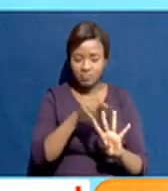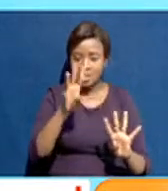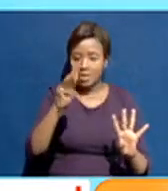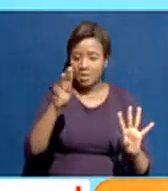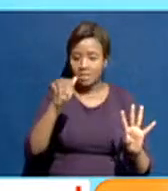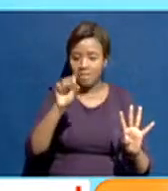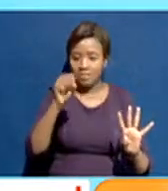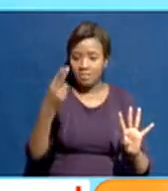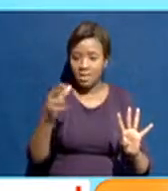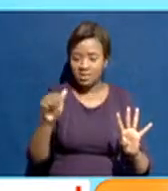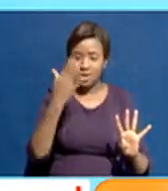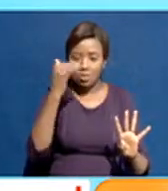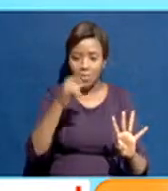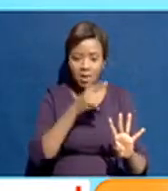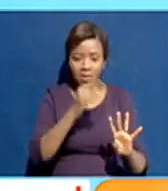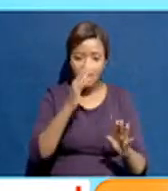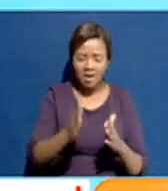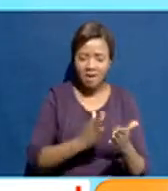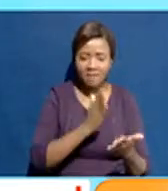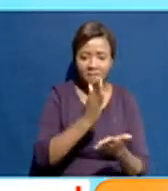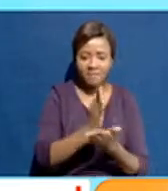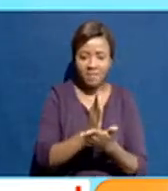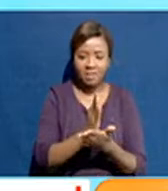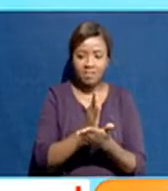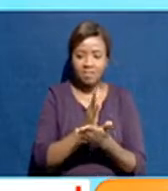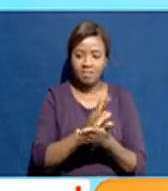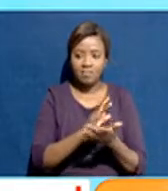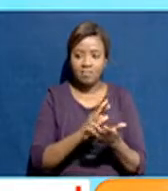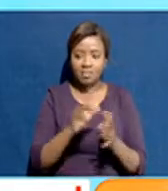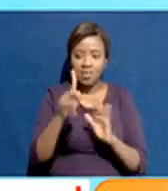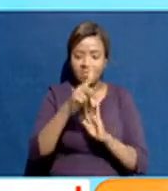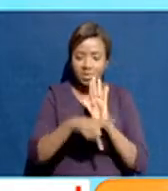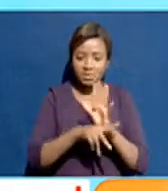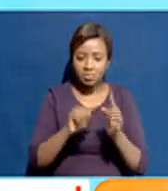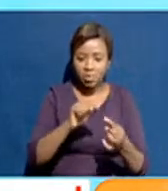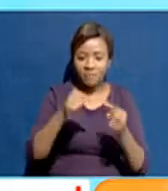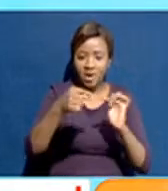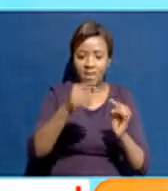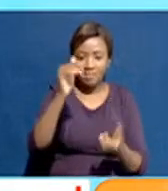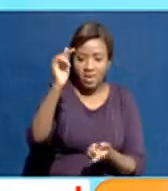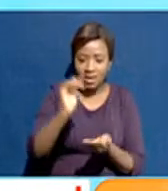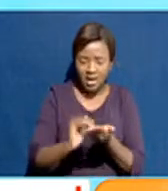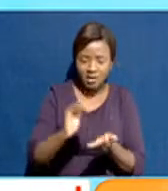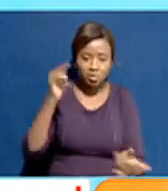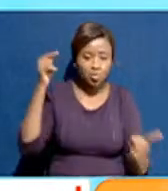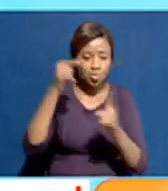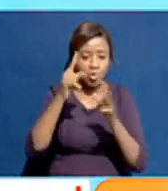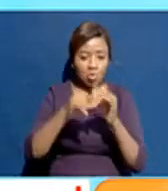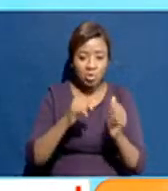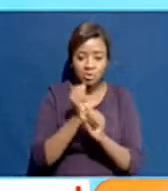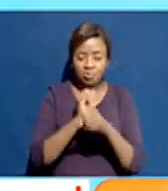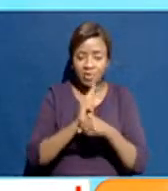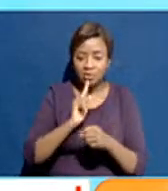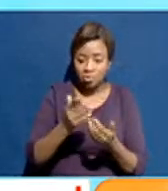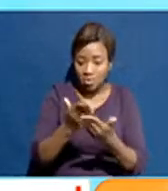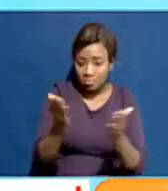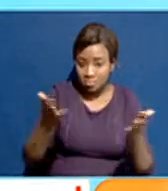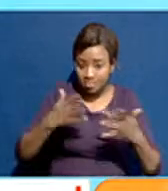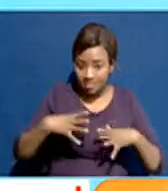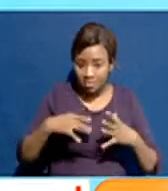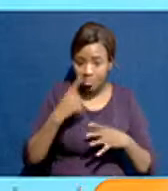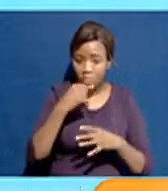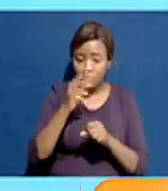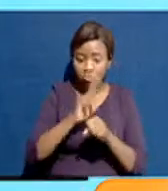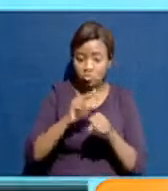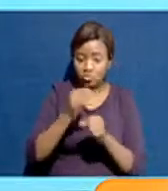affirmed the principle of harm reduction number 5, that we ensure that the people who use drugs or with history